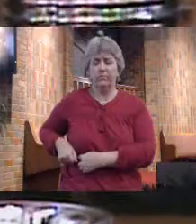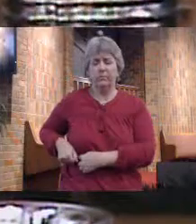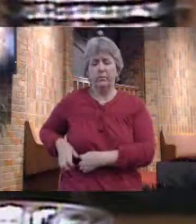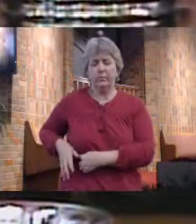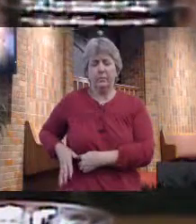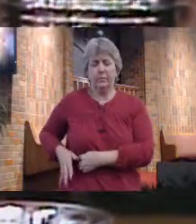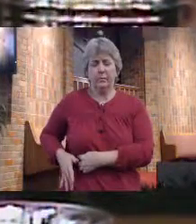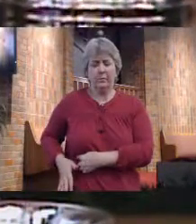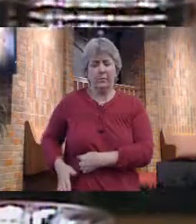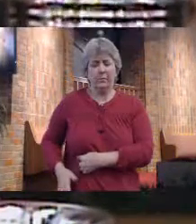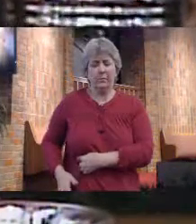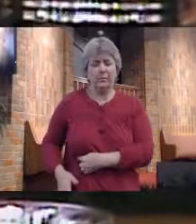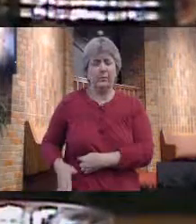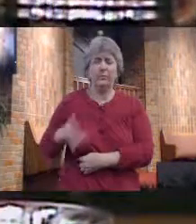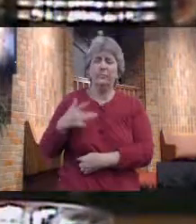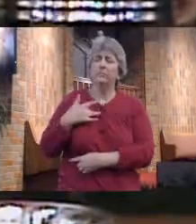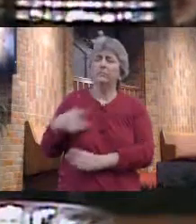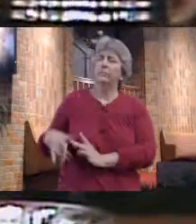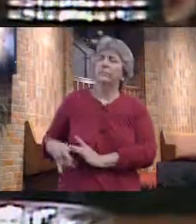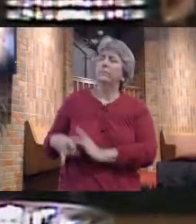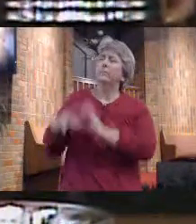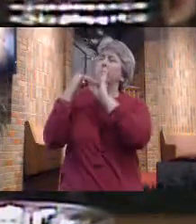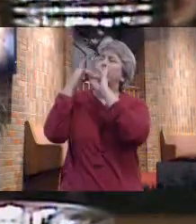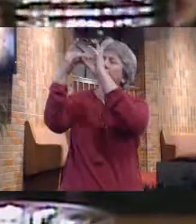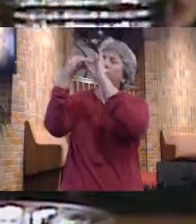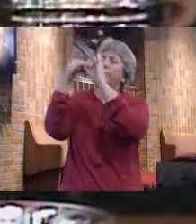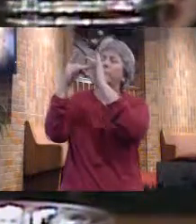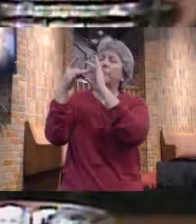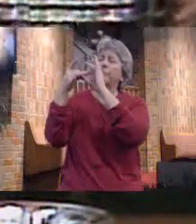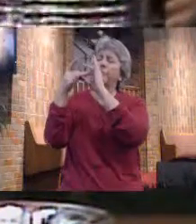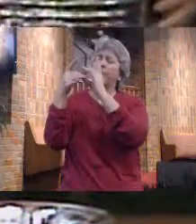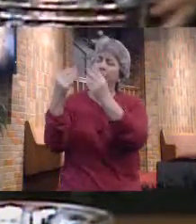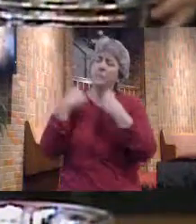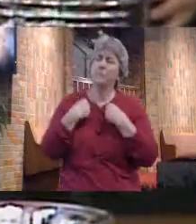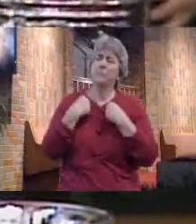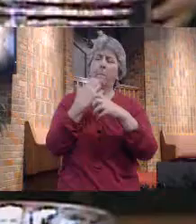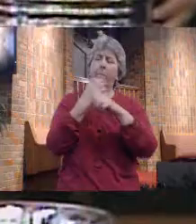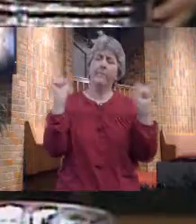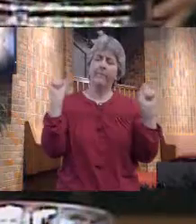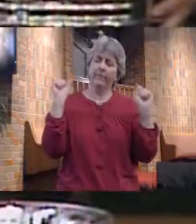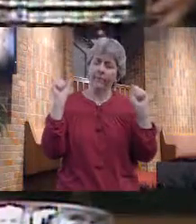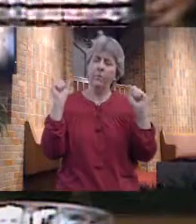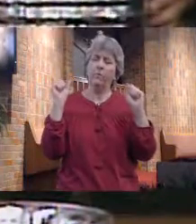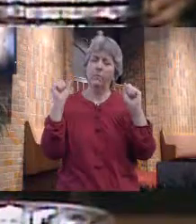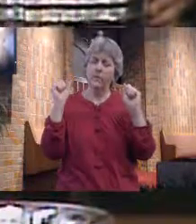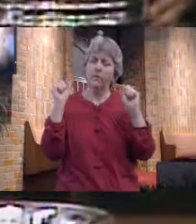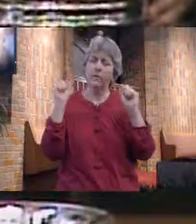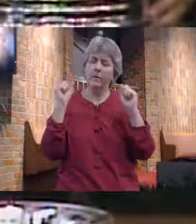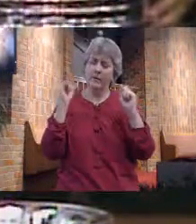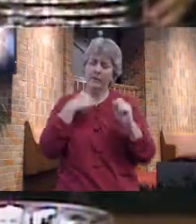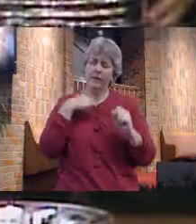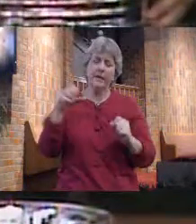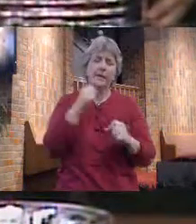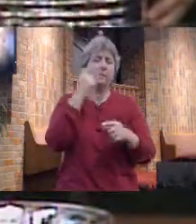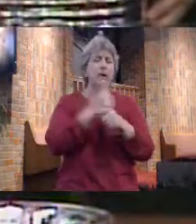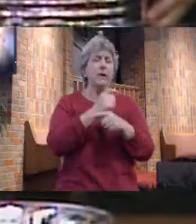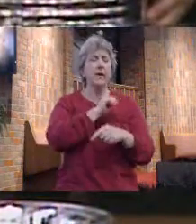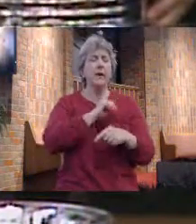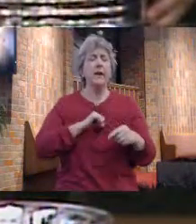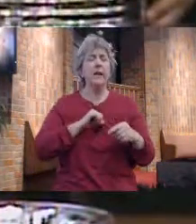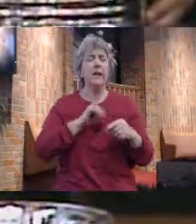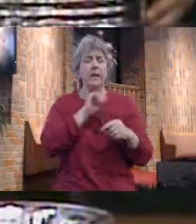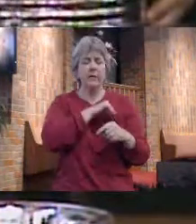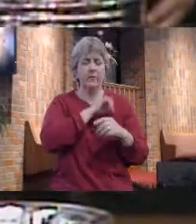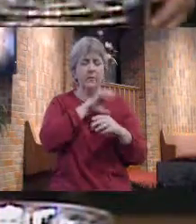represents that connection that we now have, and salvation that we have when this life is over. Let us take it in a manner real pleasing in your sight. In Christ's name we